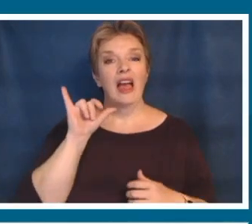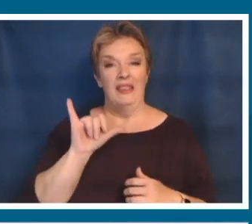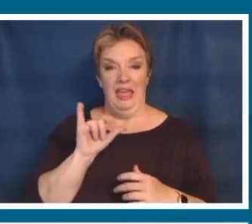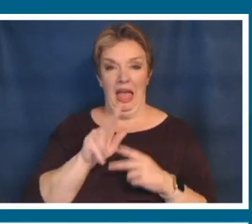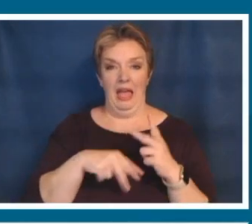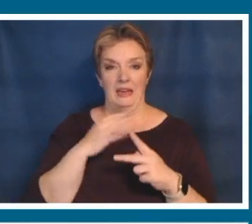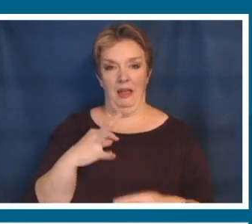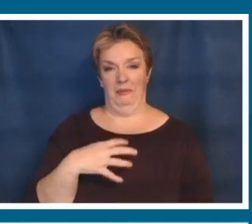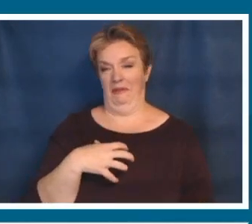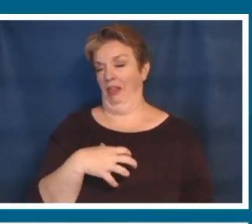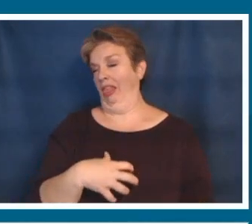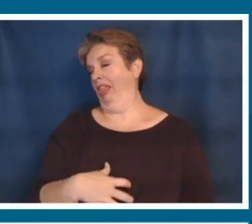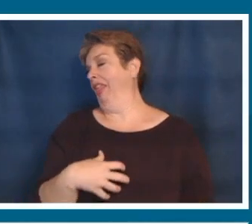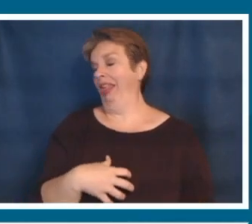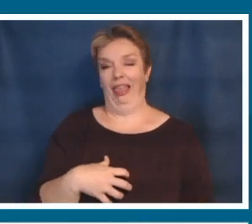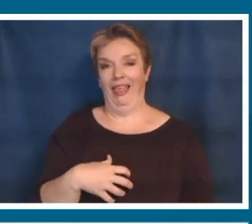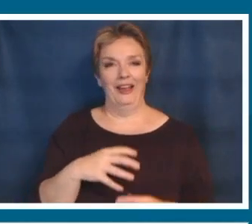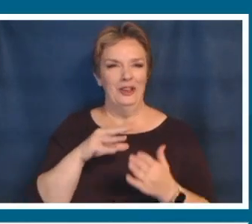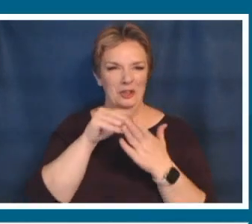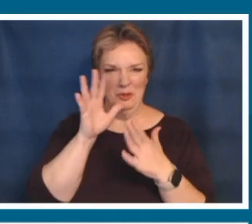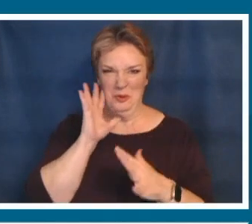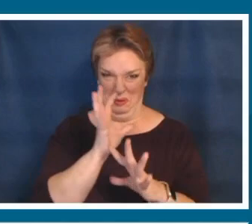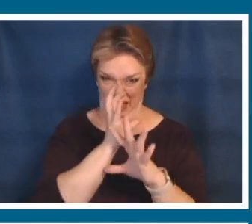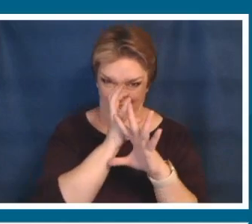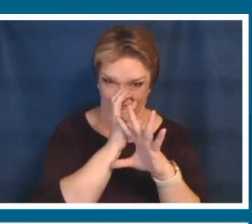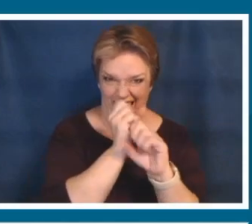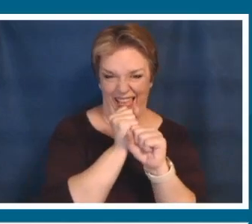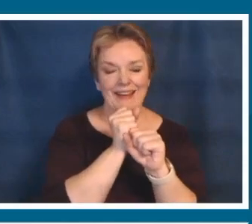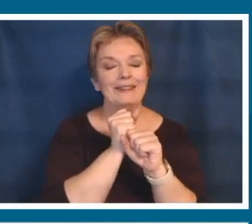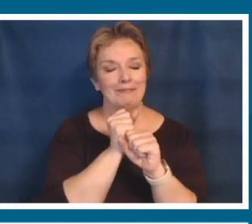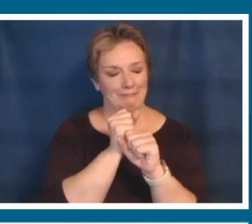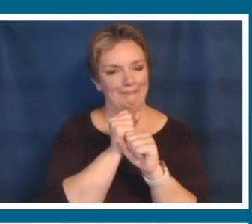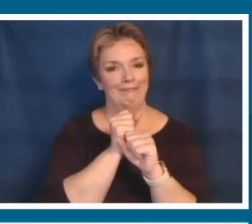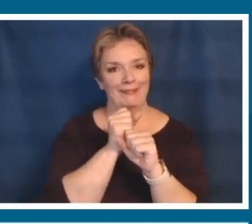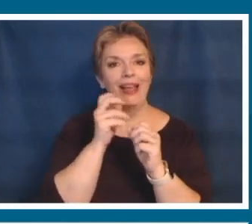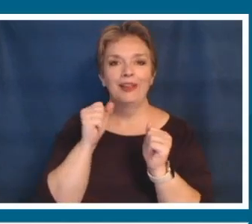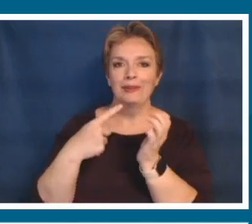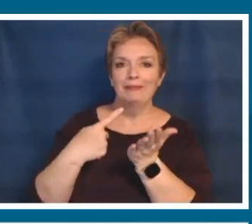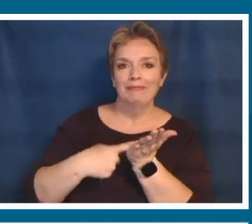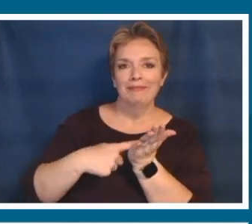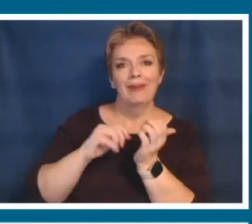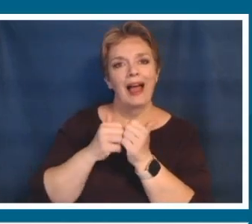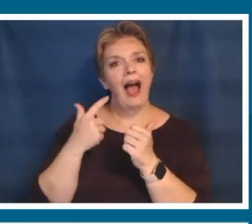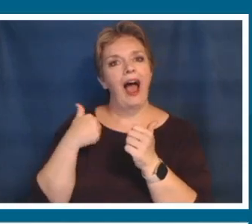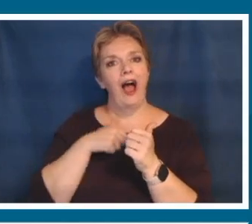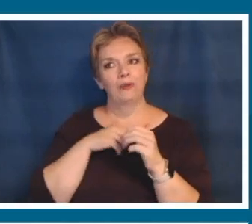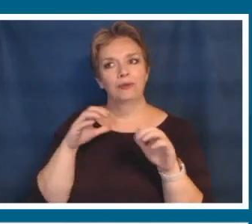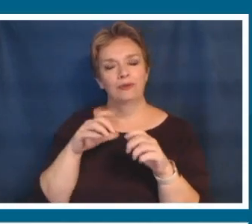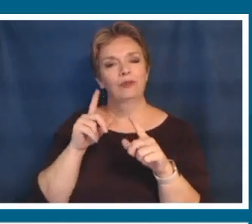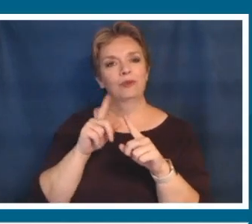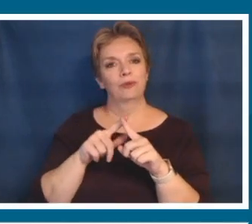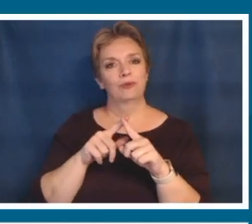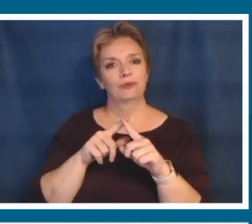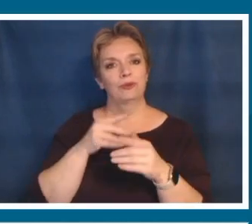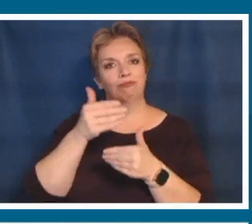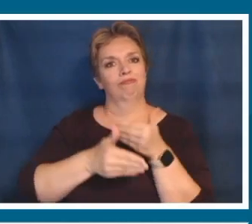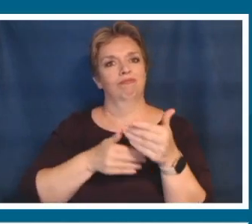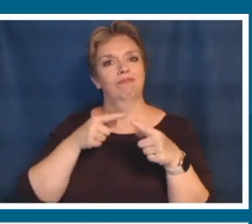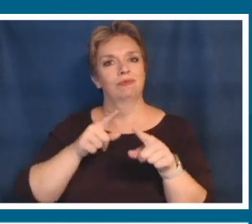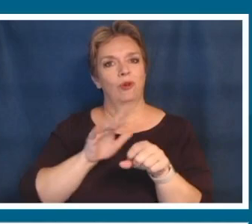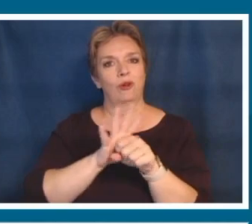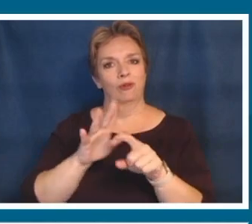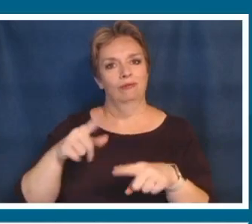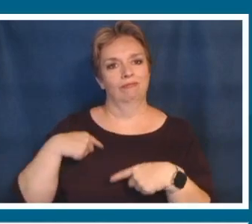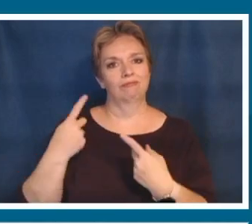Oh, awesome, Jessica. Shout out to the Smithsonian for having objects that capture attention,